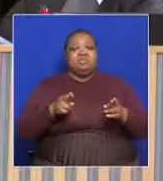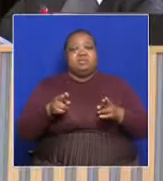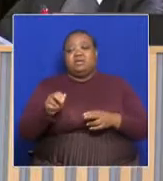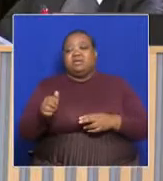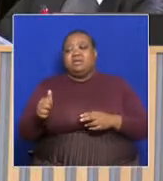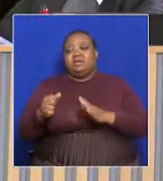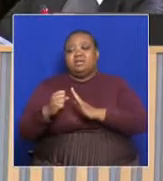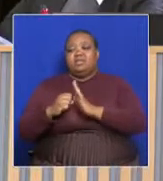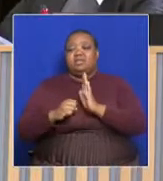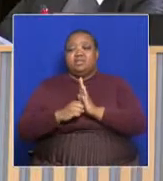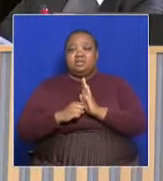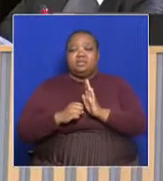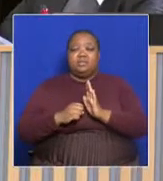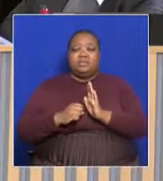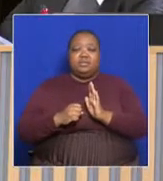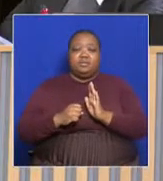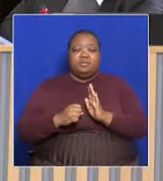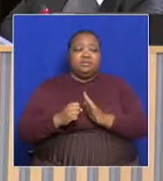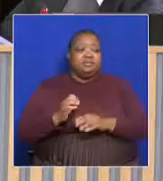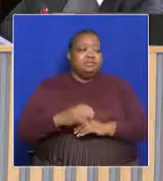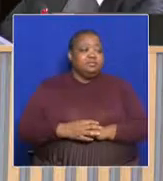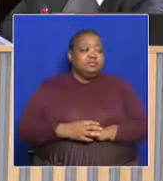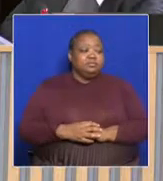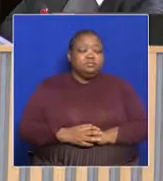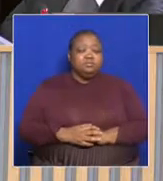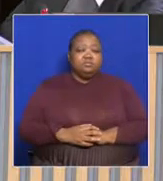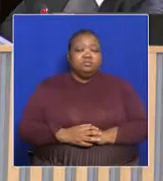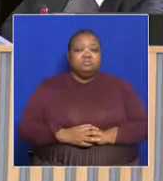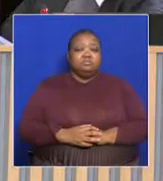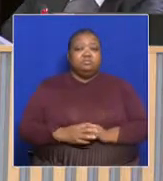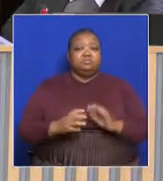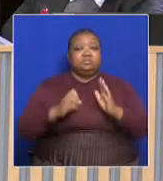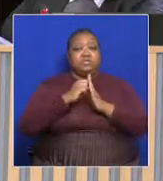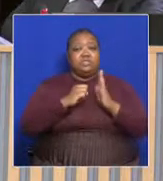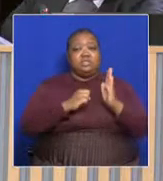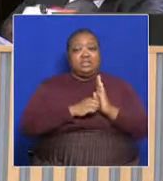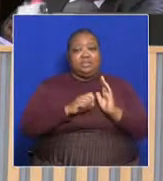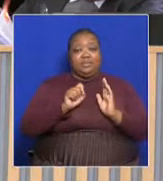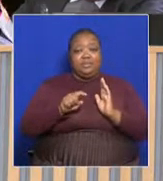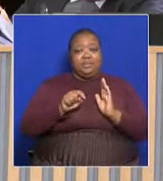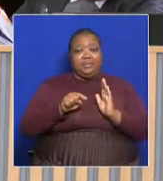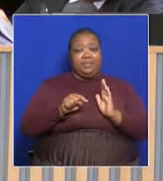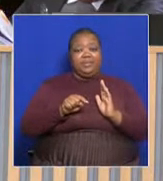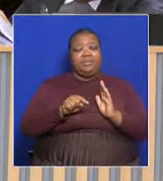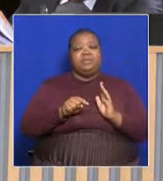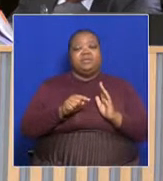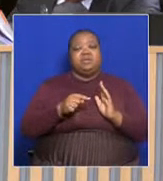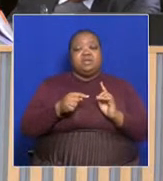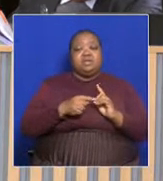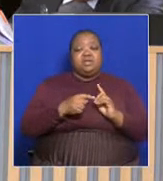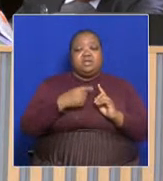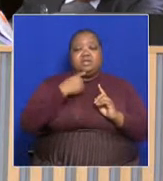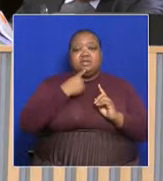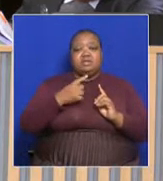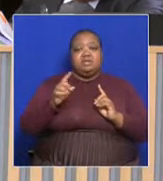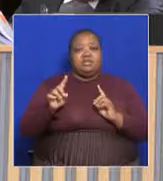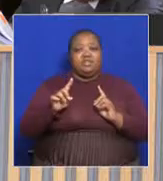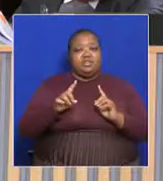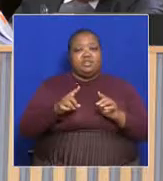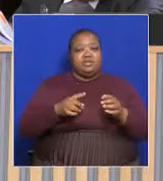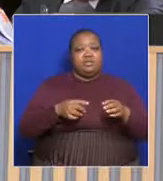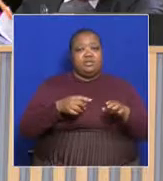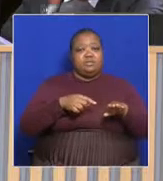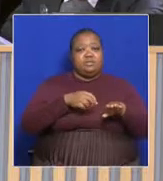Not this is, another, you the know, statement that yeah, I this is the said. statement that I'm referring to where he says, We offloaded them at the parking area and we